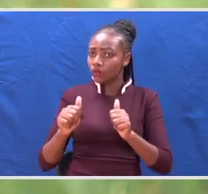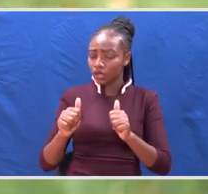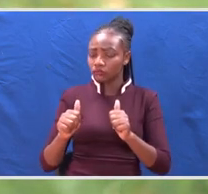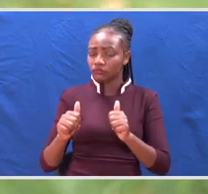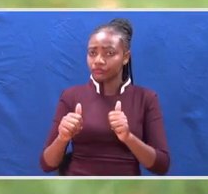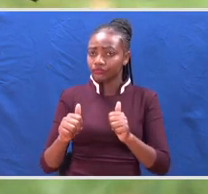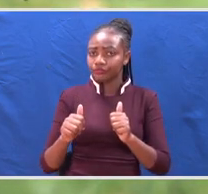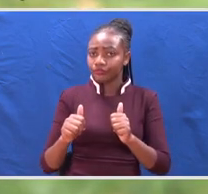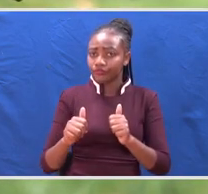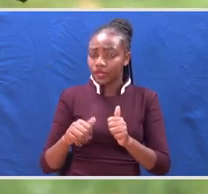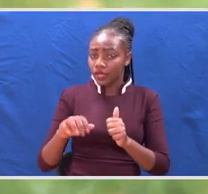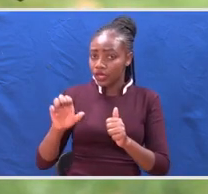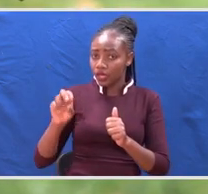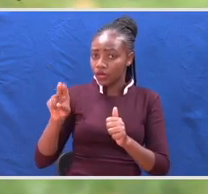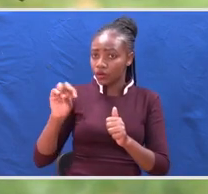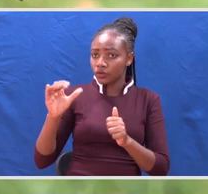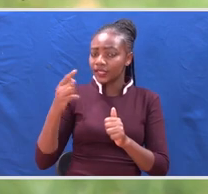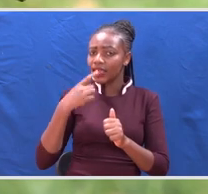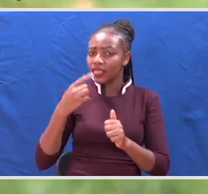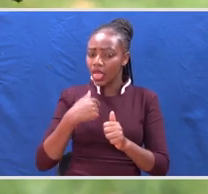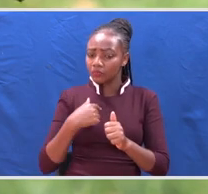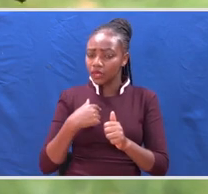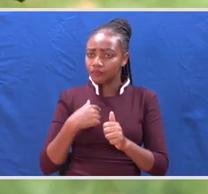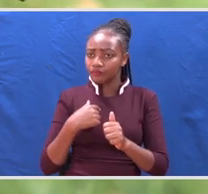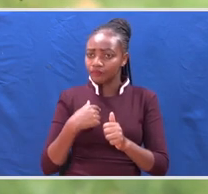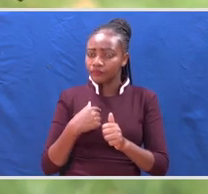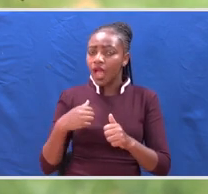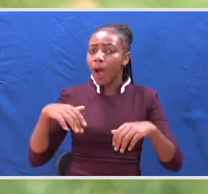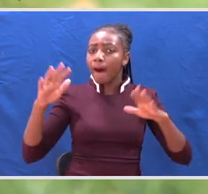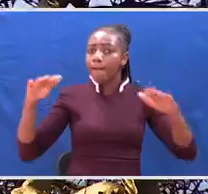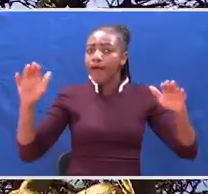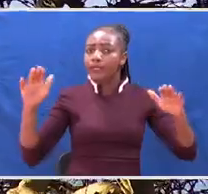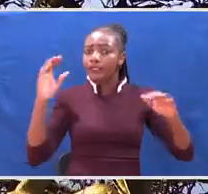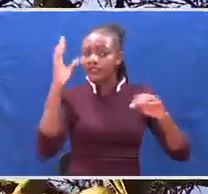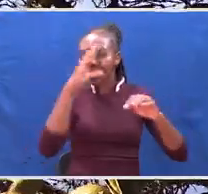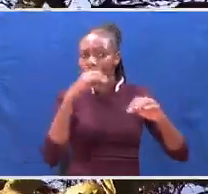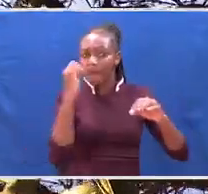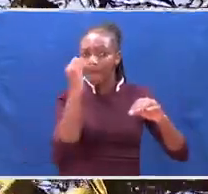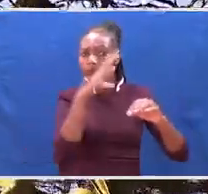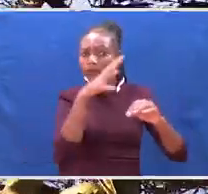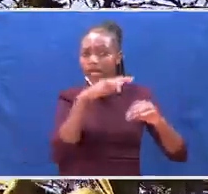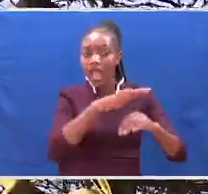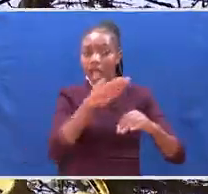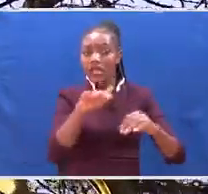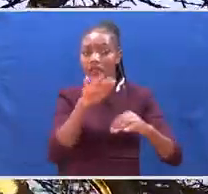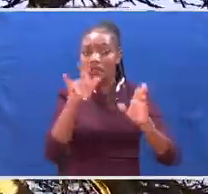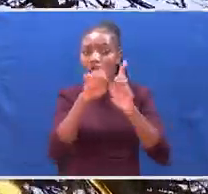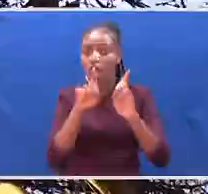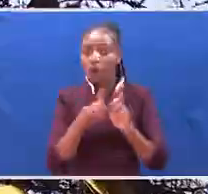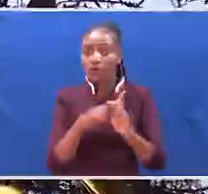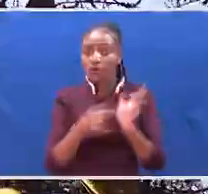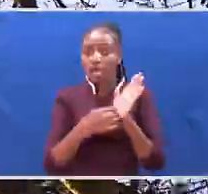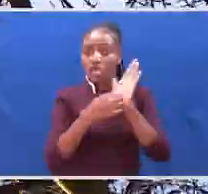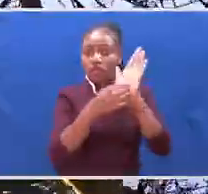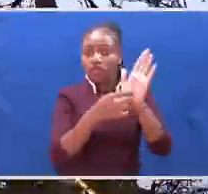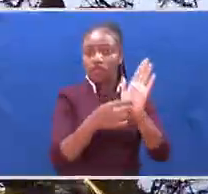Conservancy. Eunice tells me, apart from birds being beauty to the environment, they are